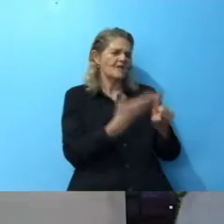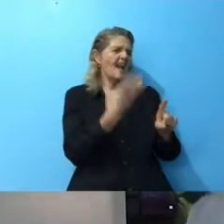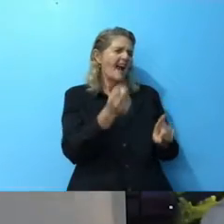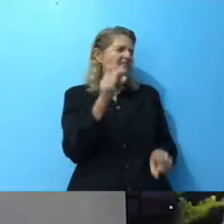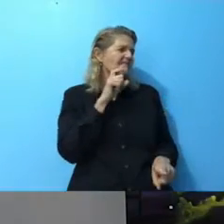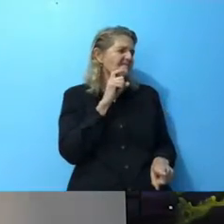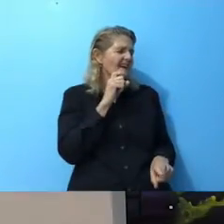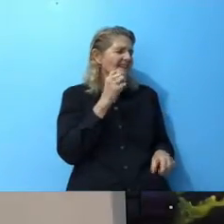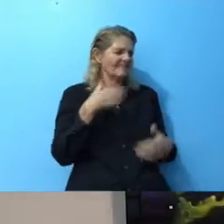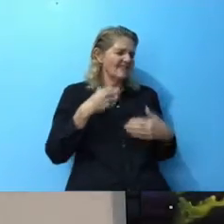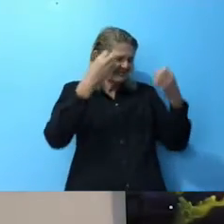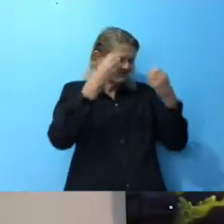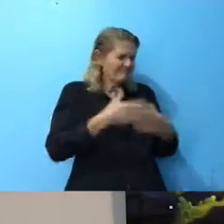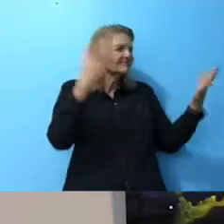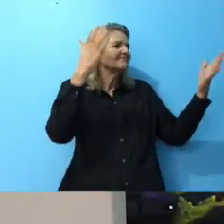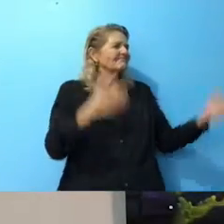It's just about letting go.